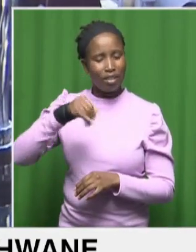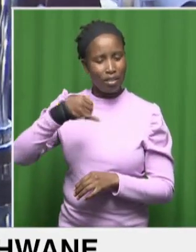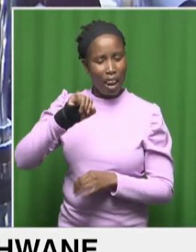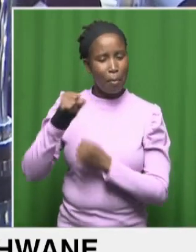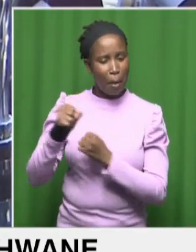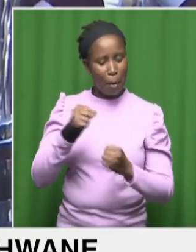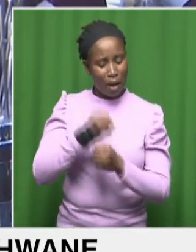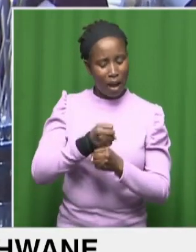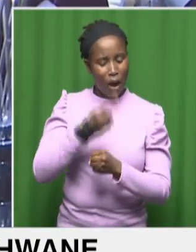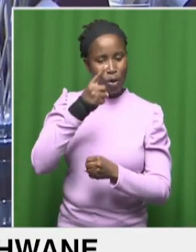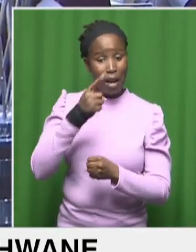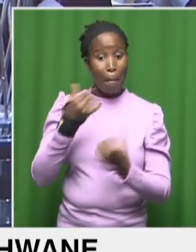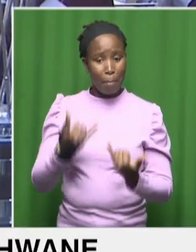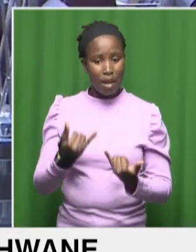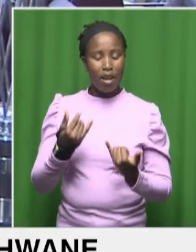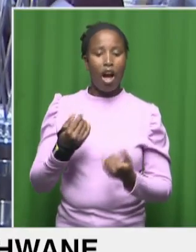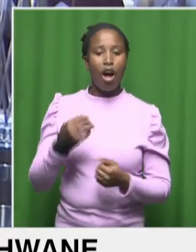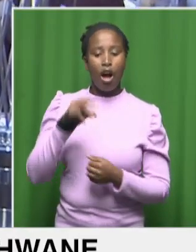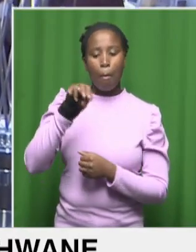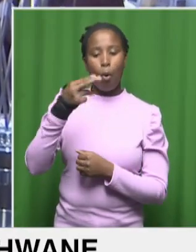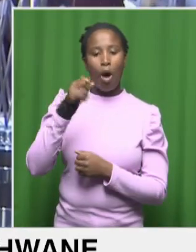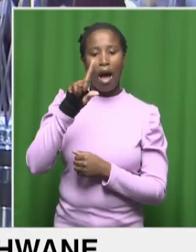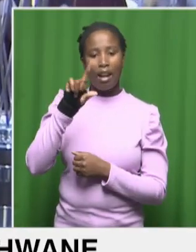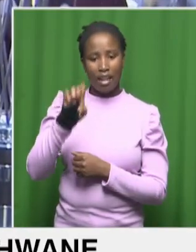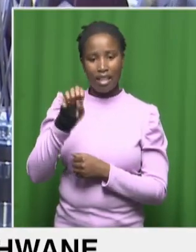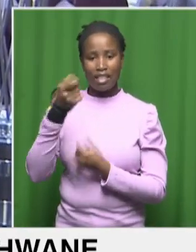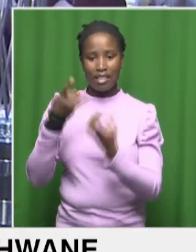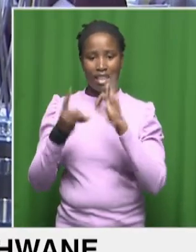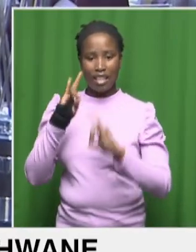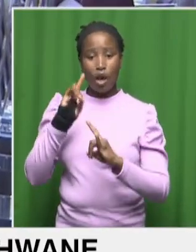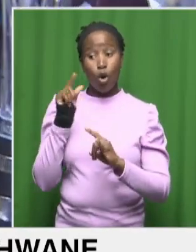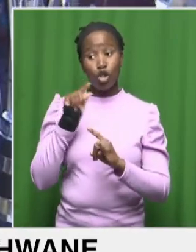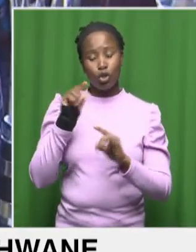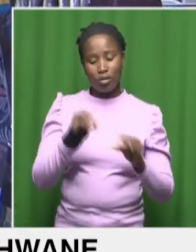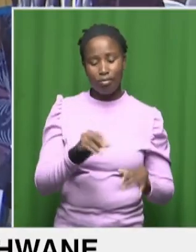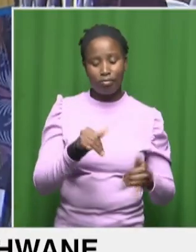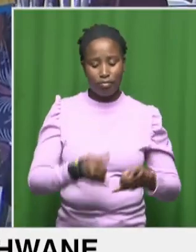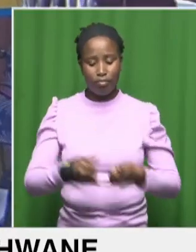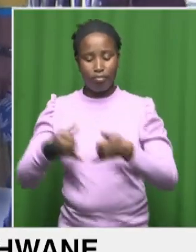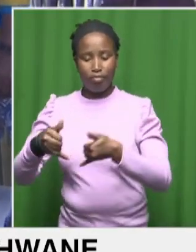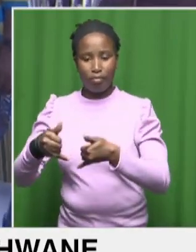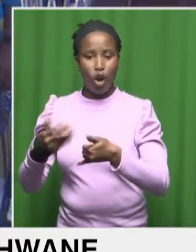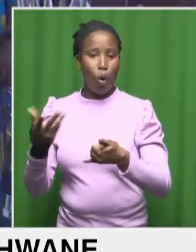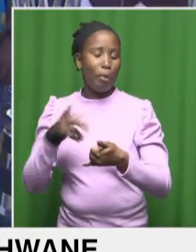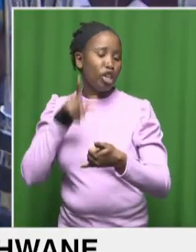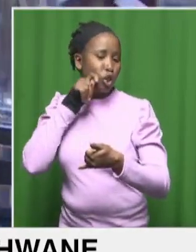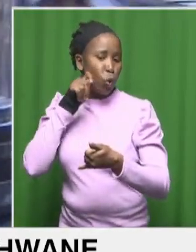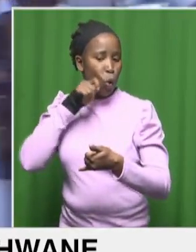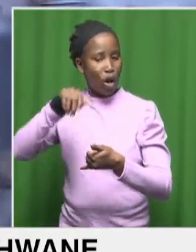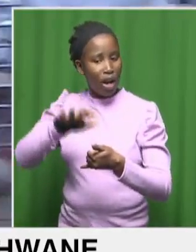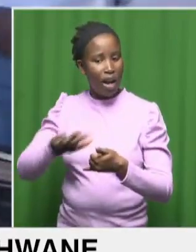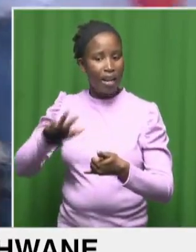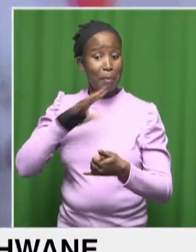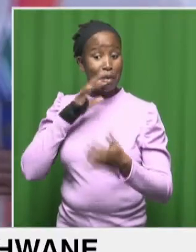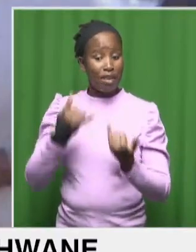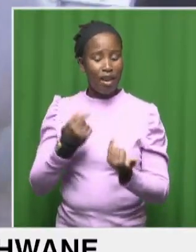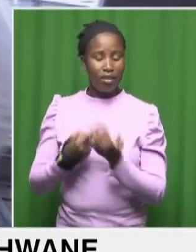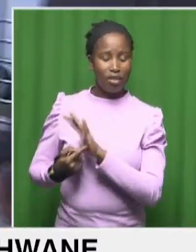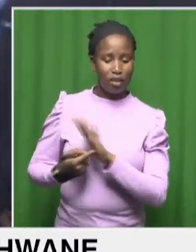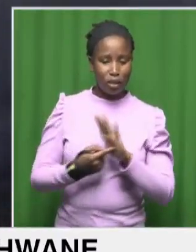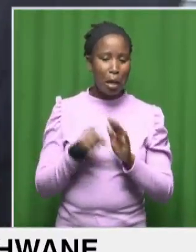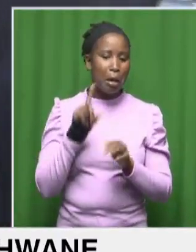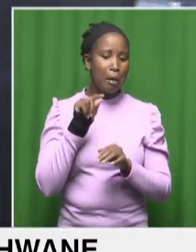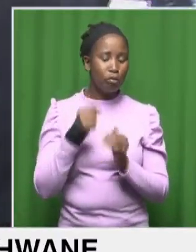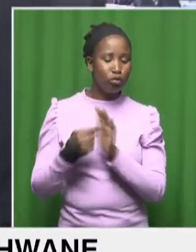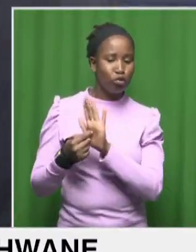City is going to hand over to the city of Tshwane. And I have two ladies there on the other side as I move across very quickly